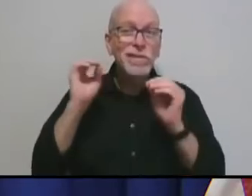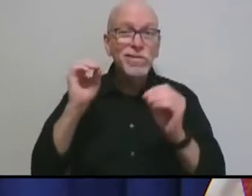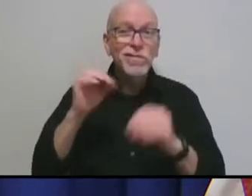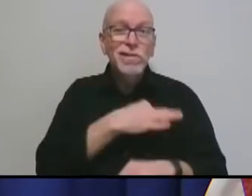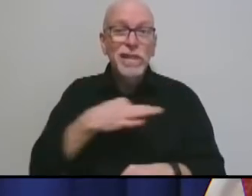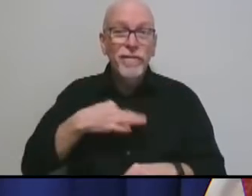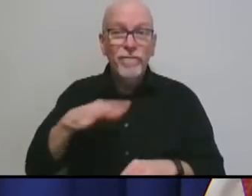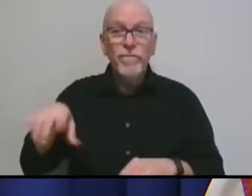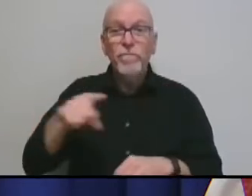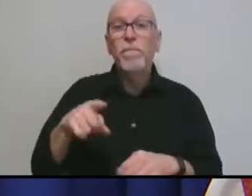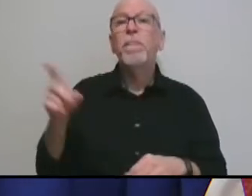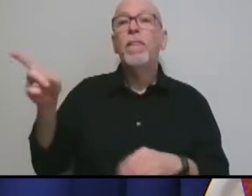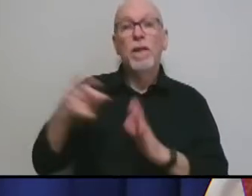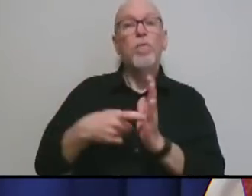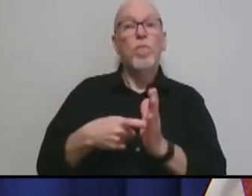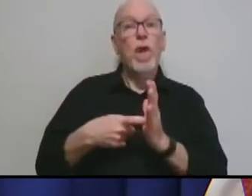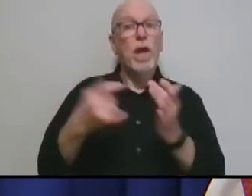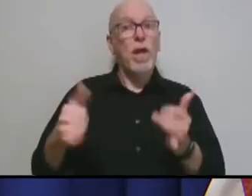required states